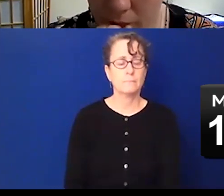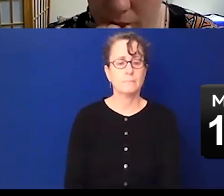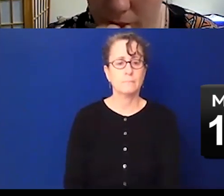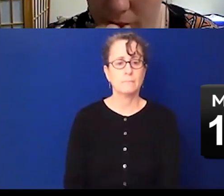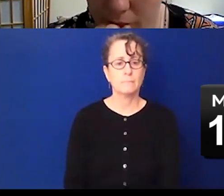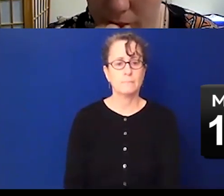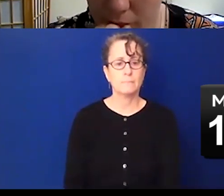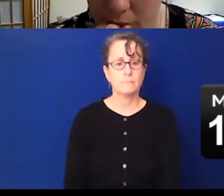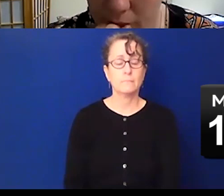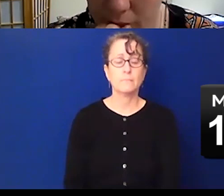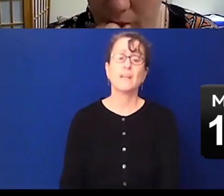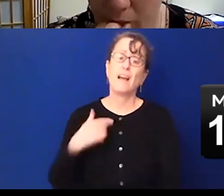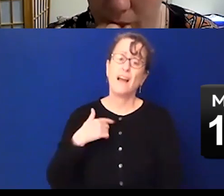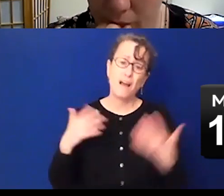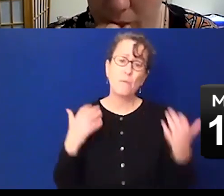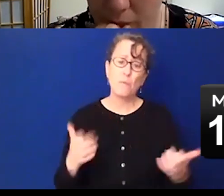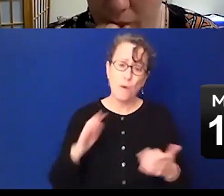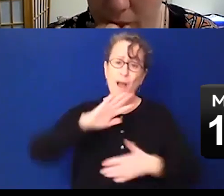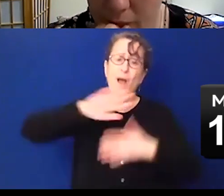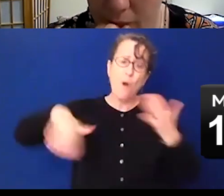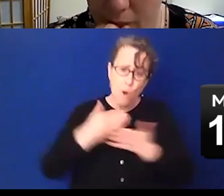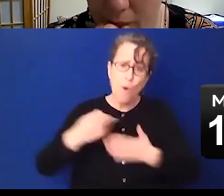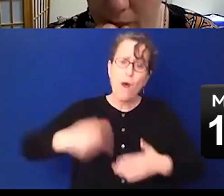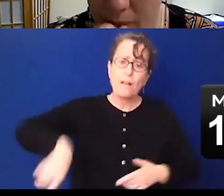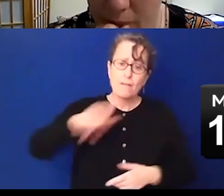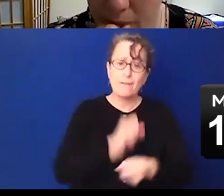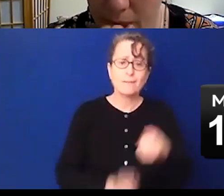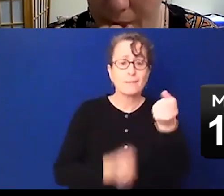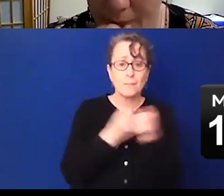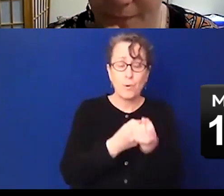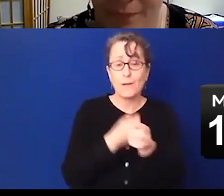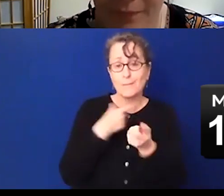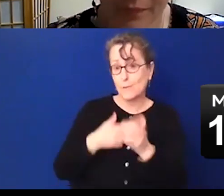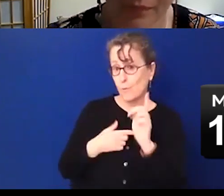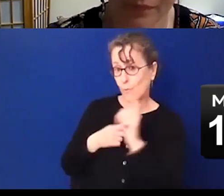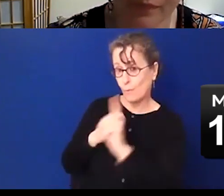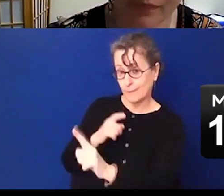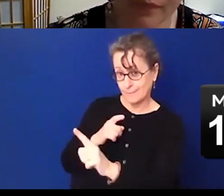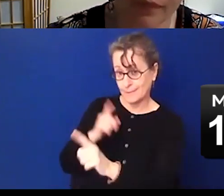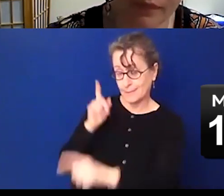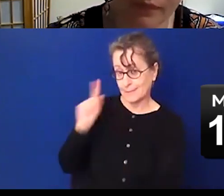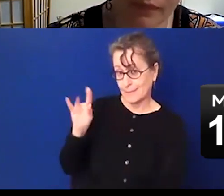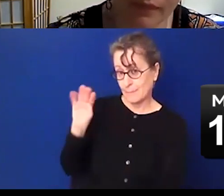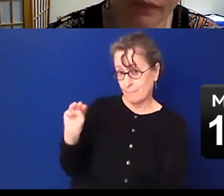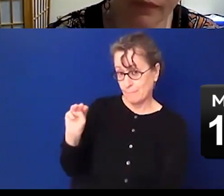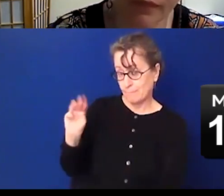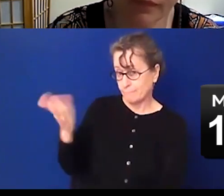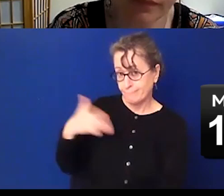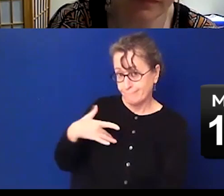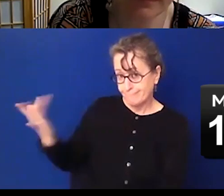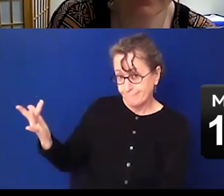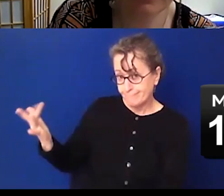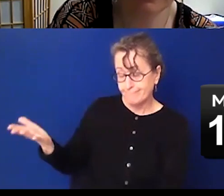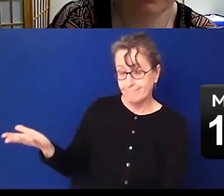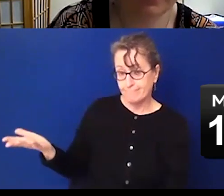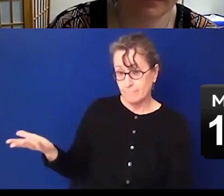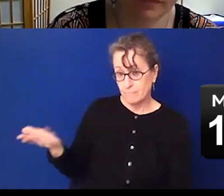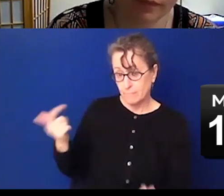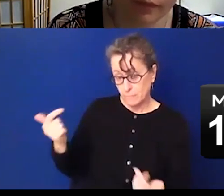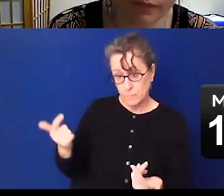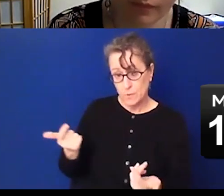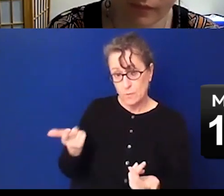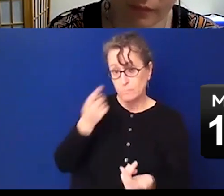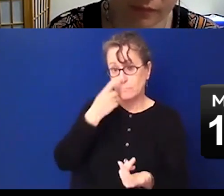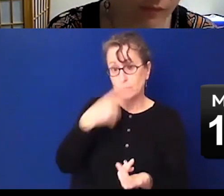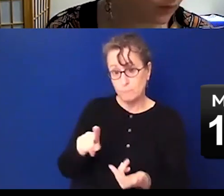a unanimous vote. So I'm curious, Tim, if from where it's at, if you would be willing to